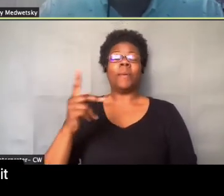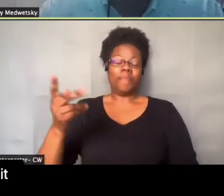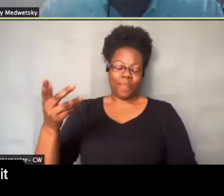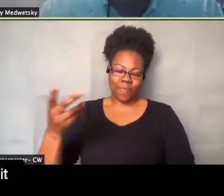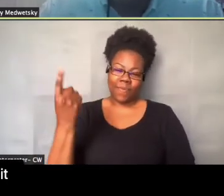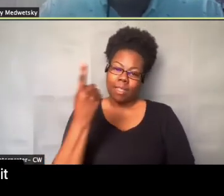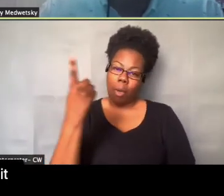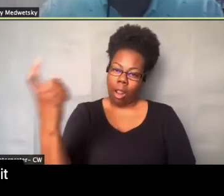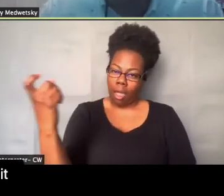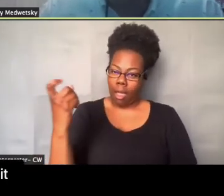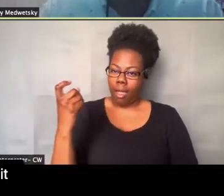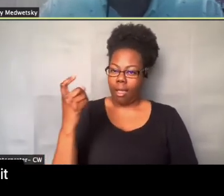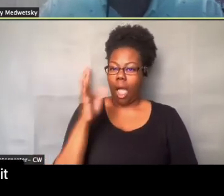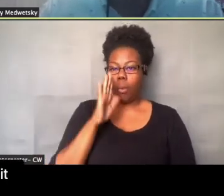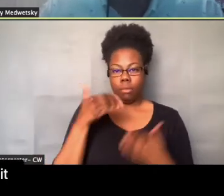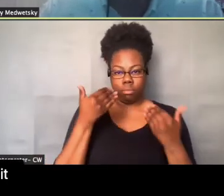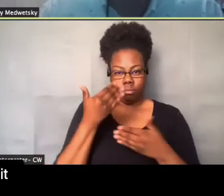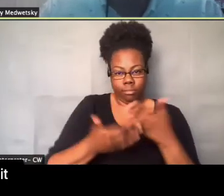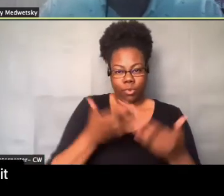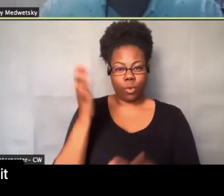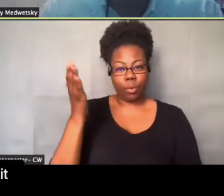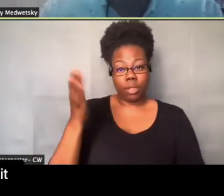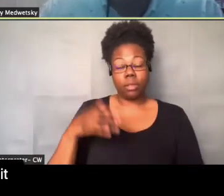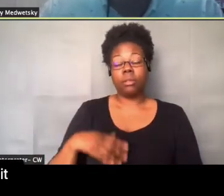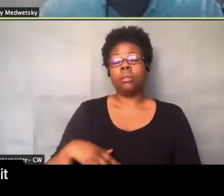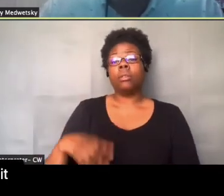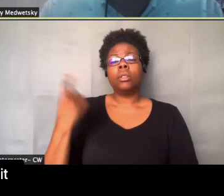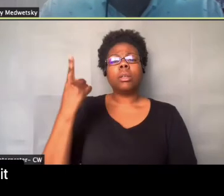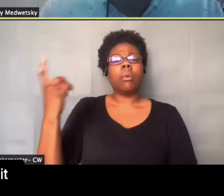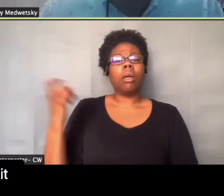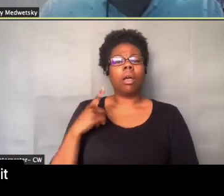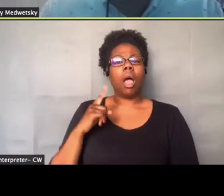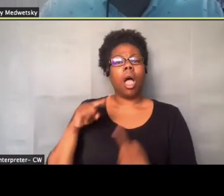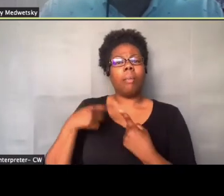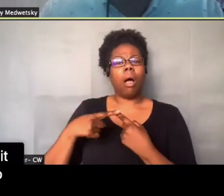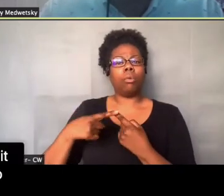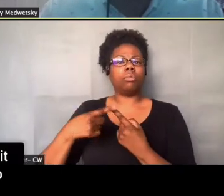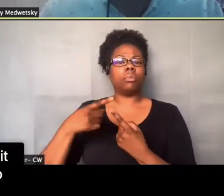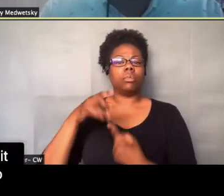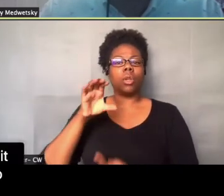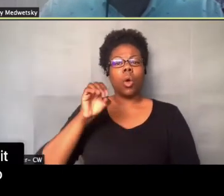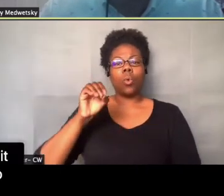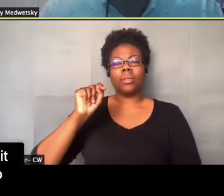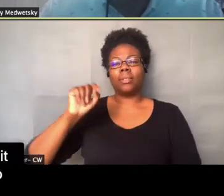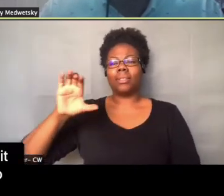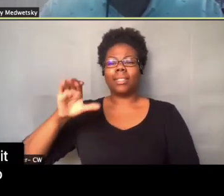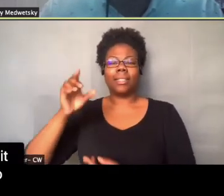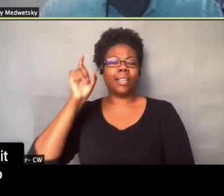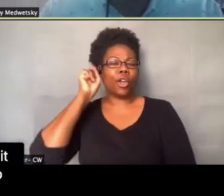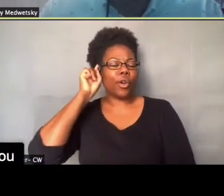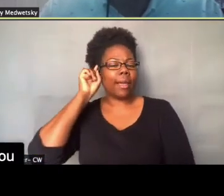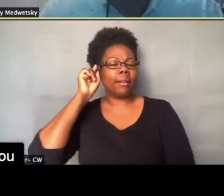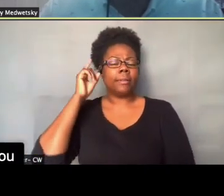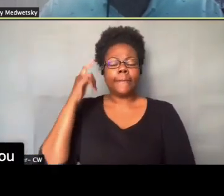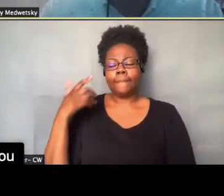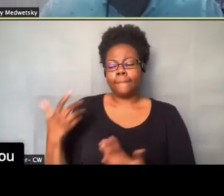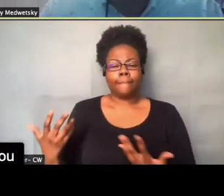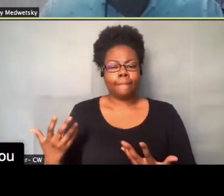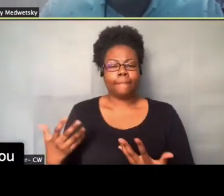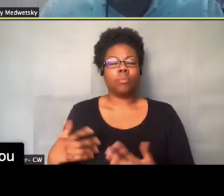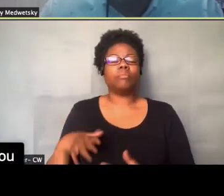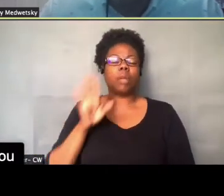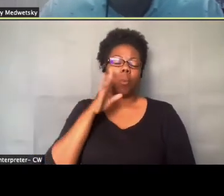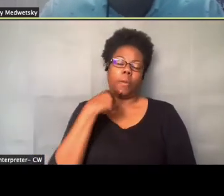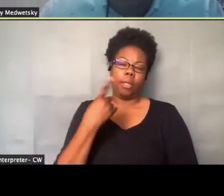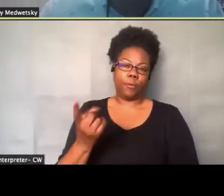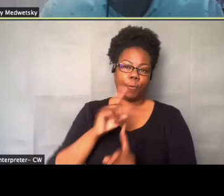do that and just some of the thoughts here. So over-the-counter hearing aids are supposed to become available this year,